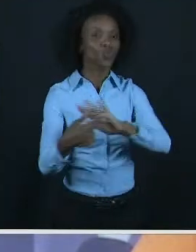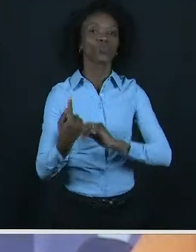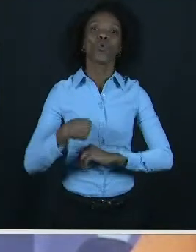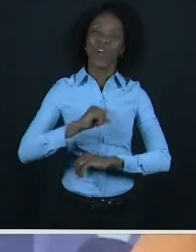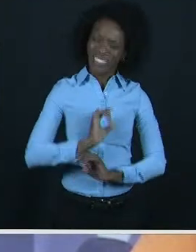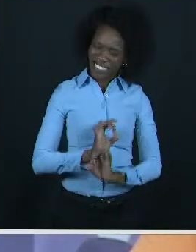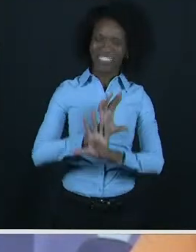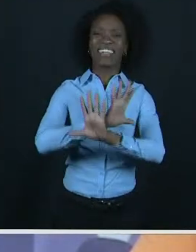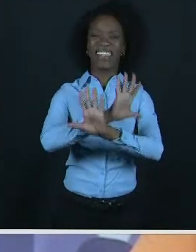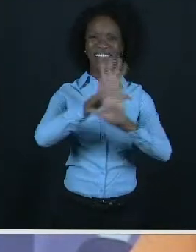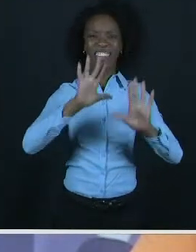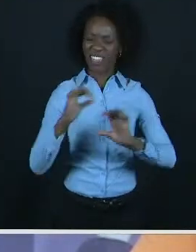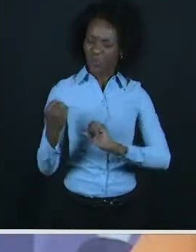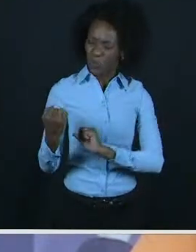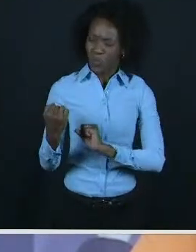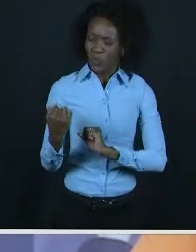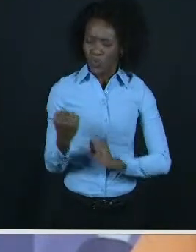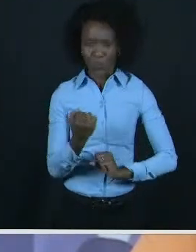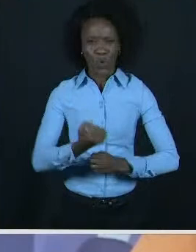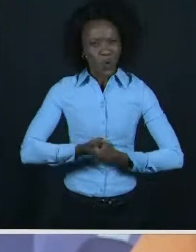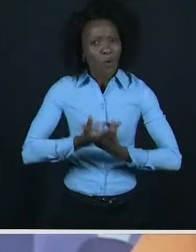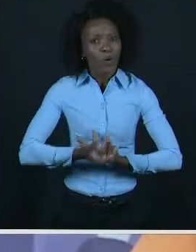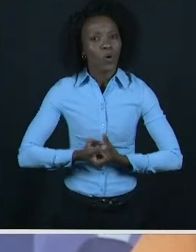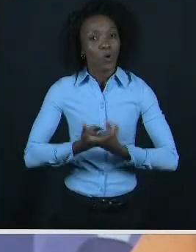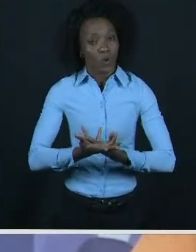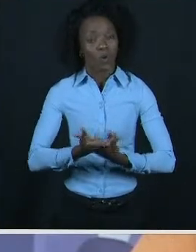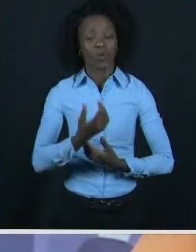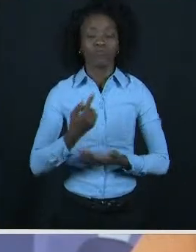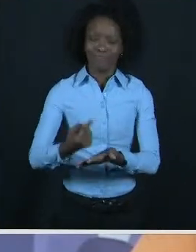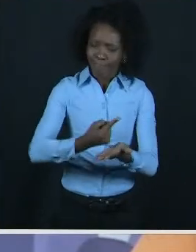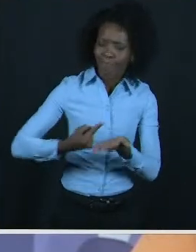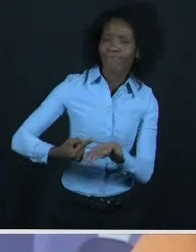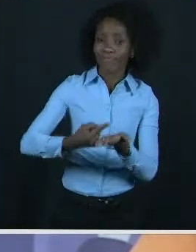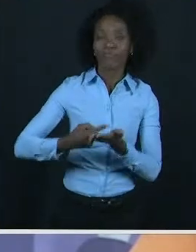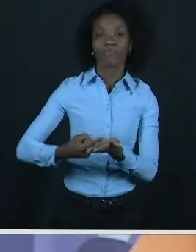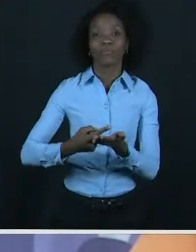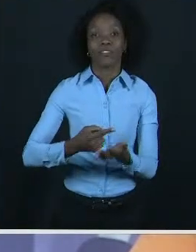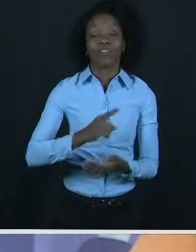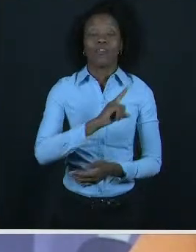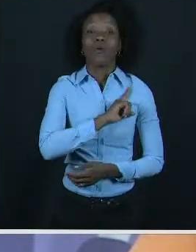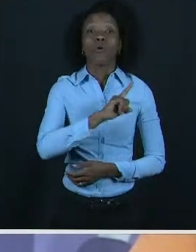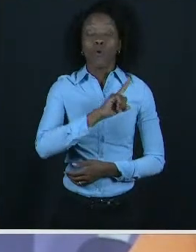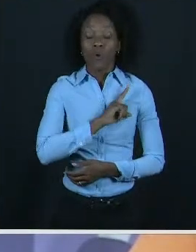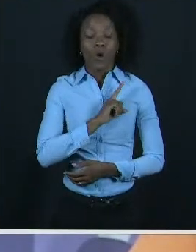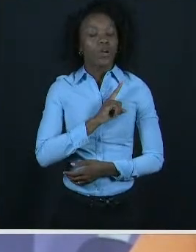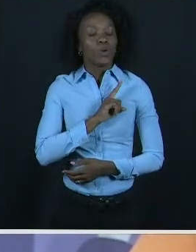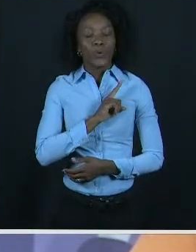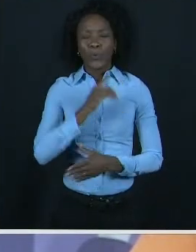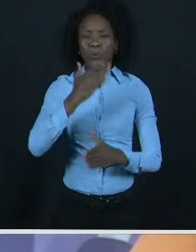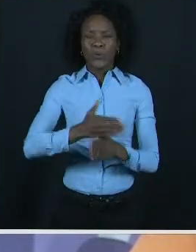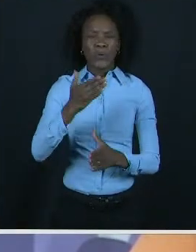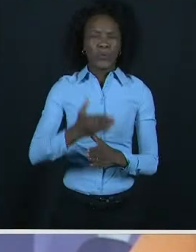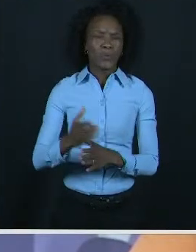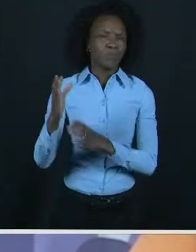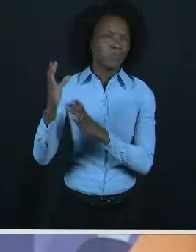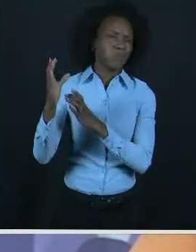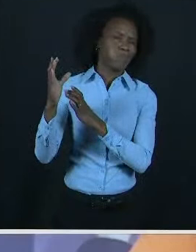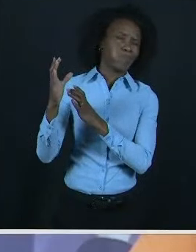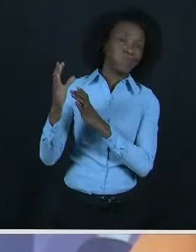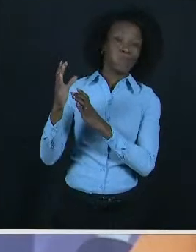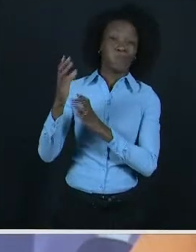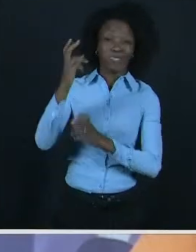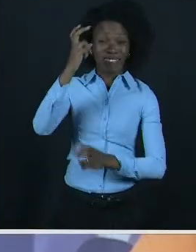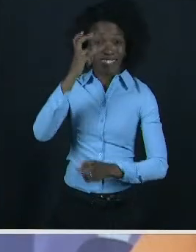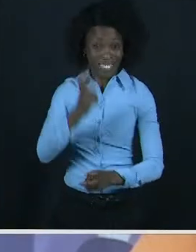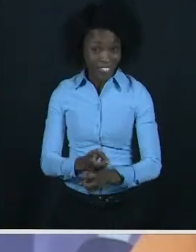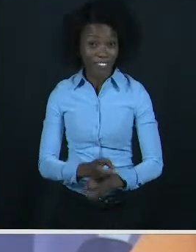your discussions. We are confronted with an immensely difficult task: to turn